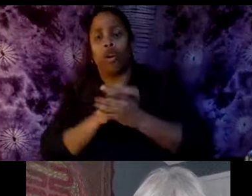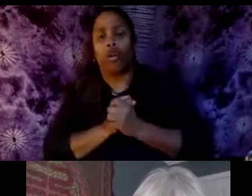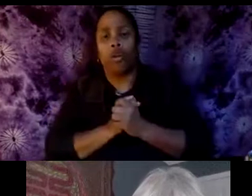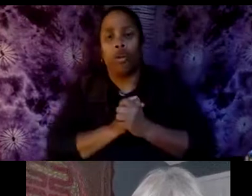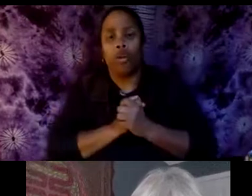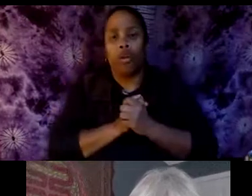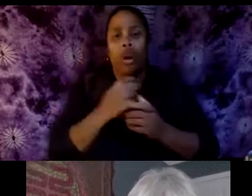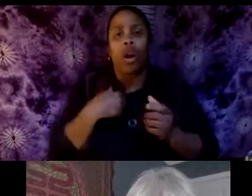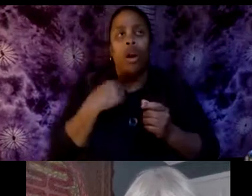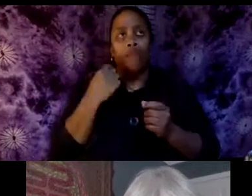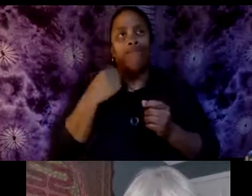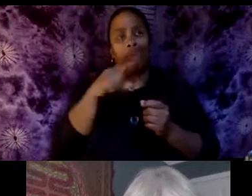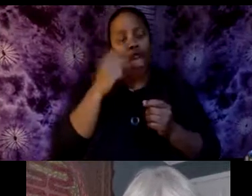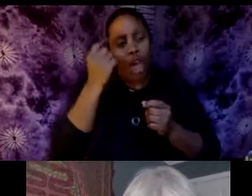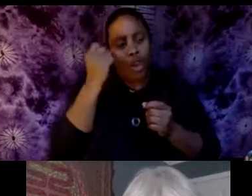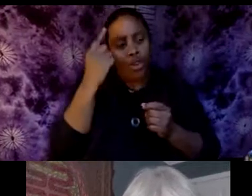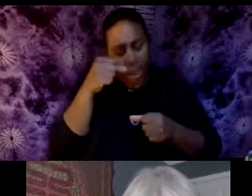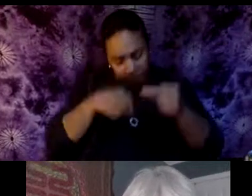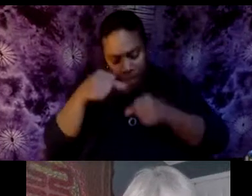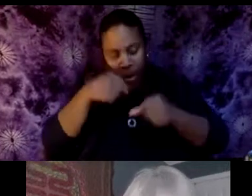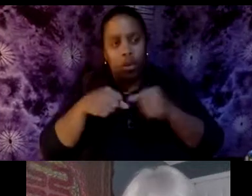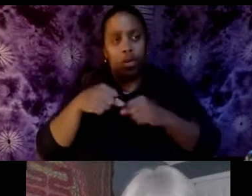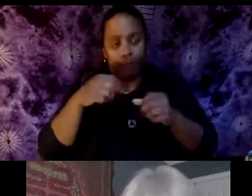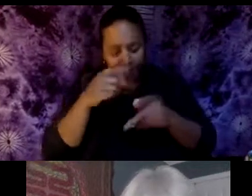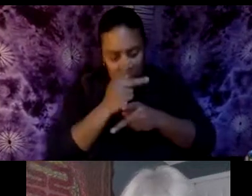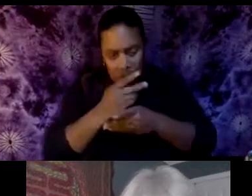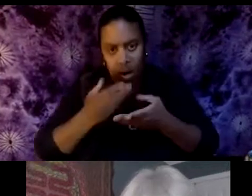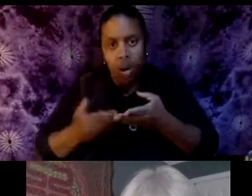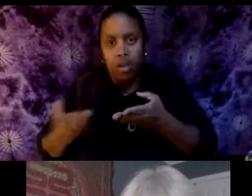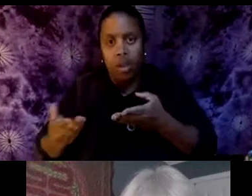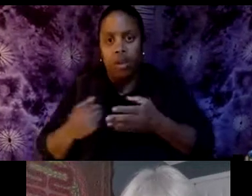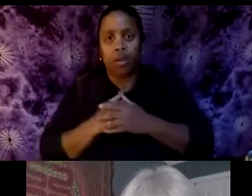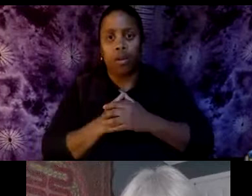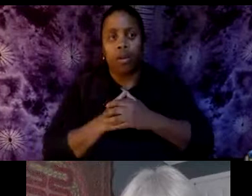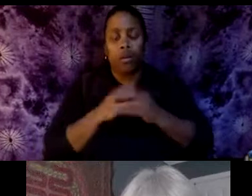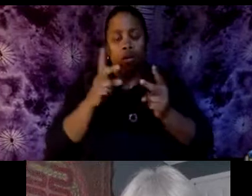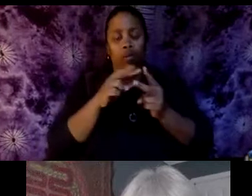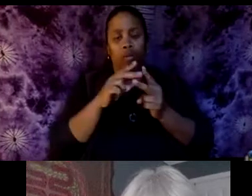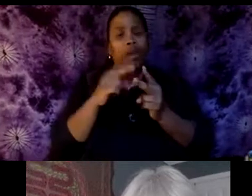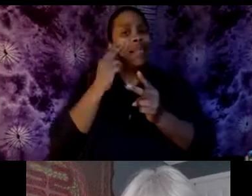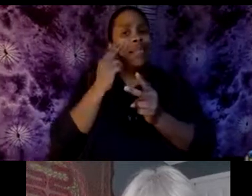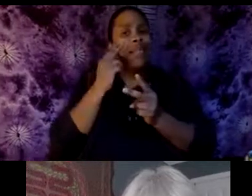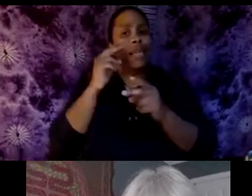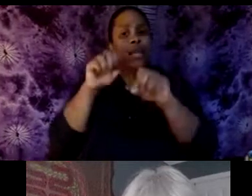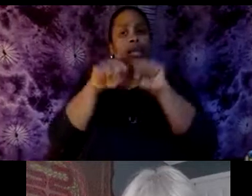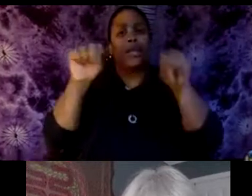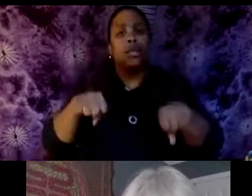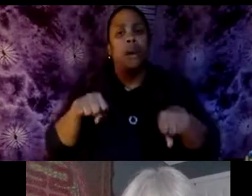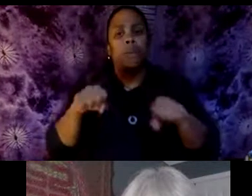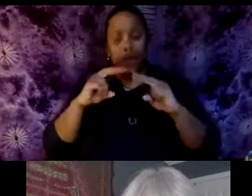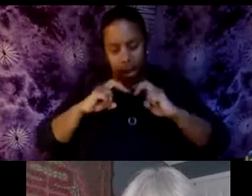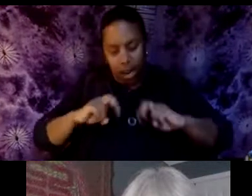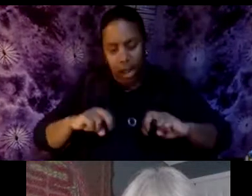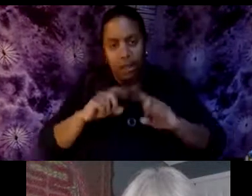understand puzzles, and warriors about practical implementation. And together, scholar and warrior sees systems. So analyzing things in terms of systems and